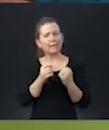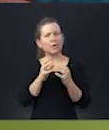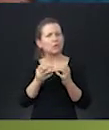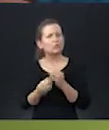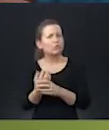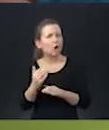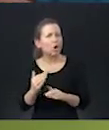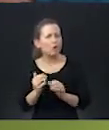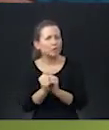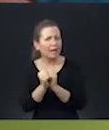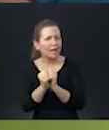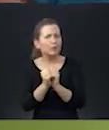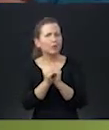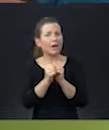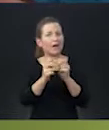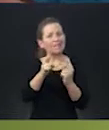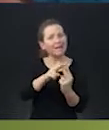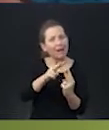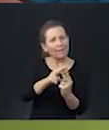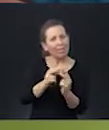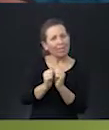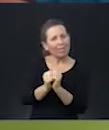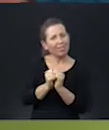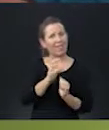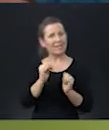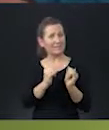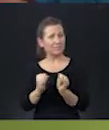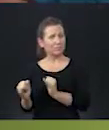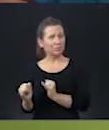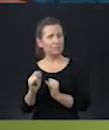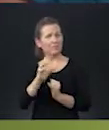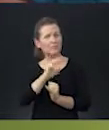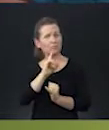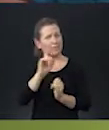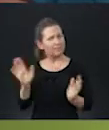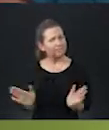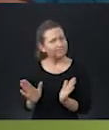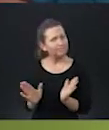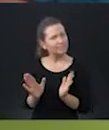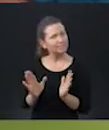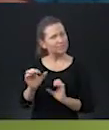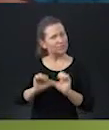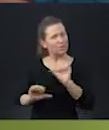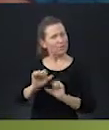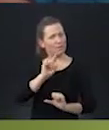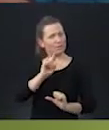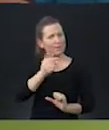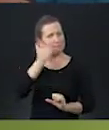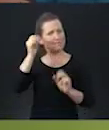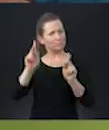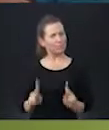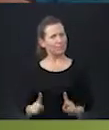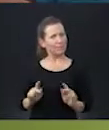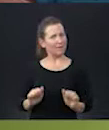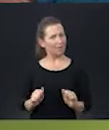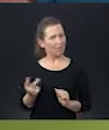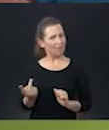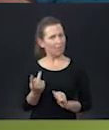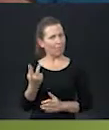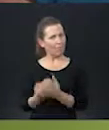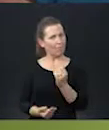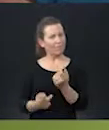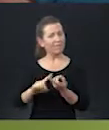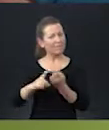it's a romantic relationship, to be able to grow as a couple and as individuals at the same time, and pushing each other to be the best people you can be. When